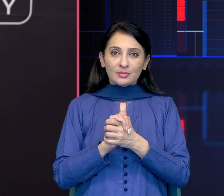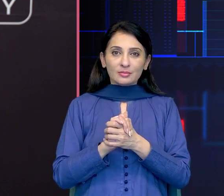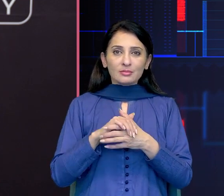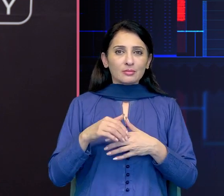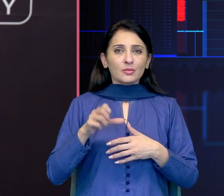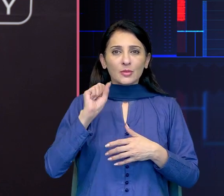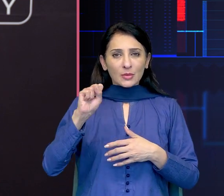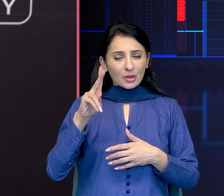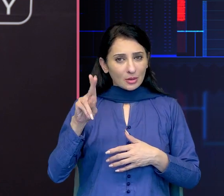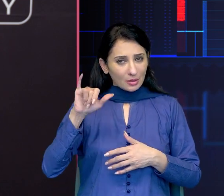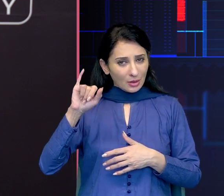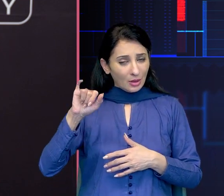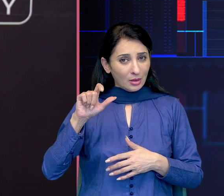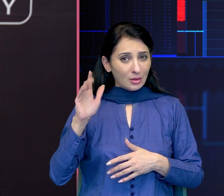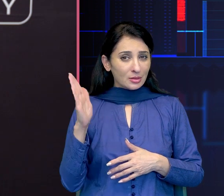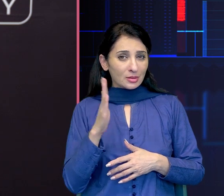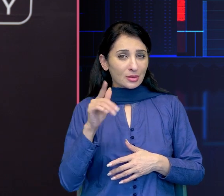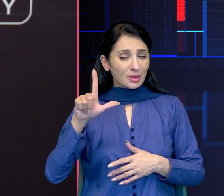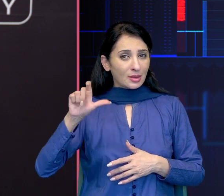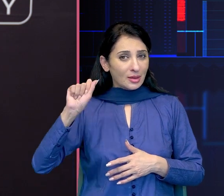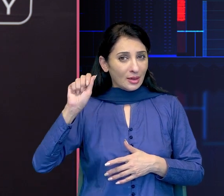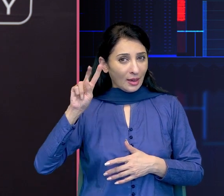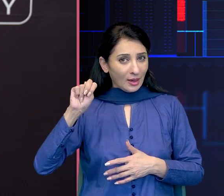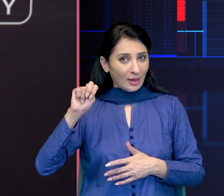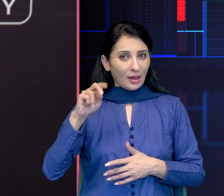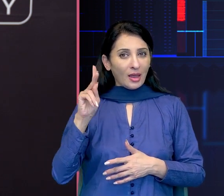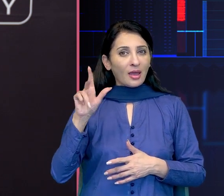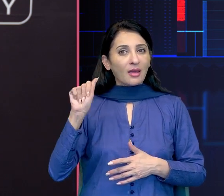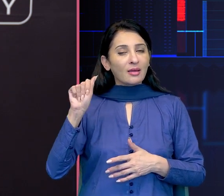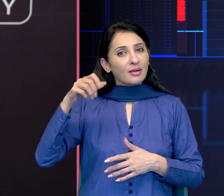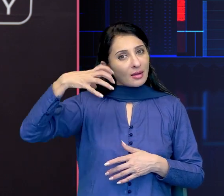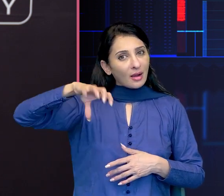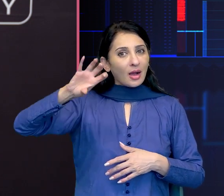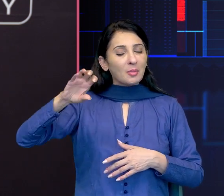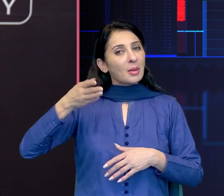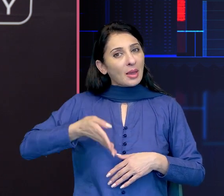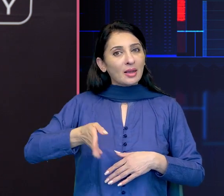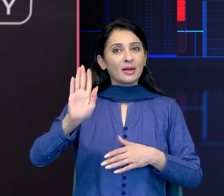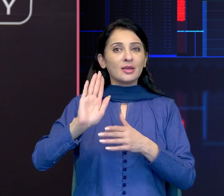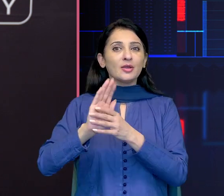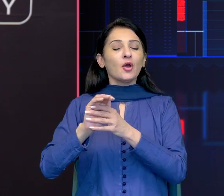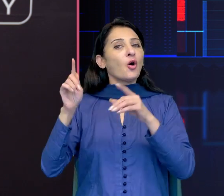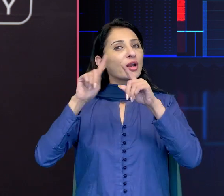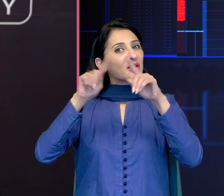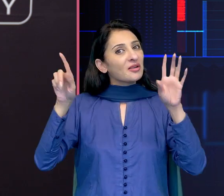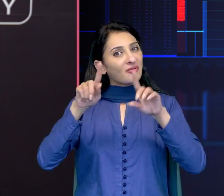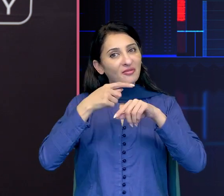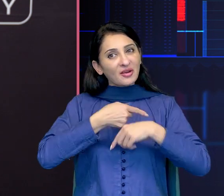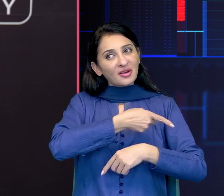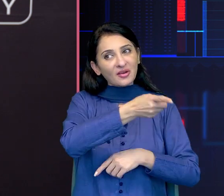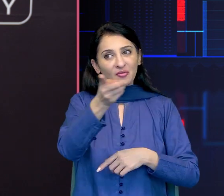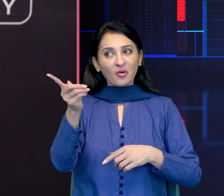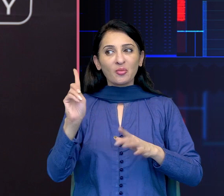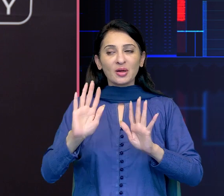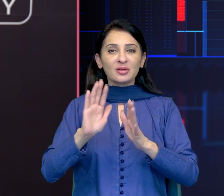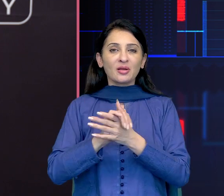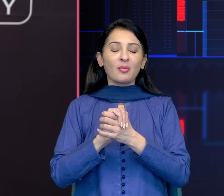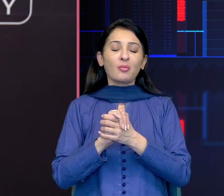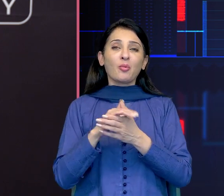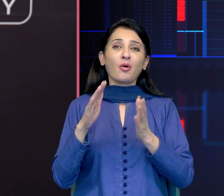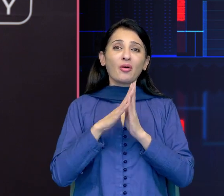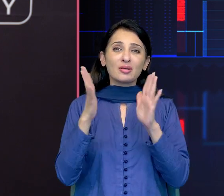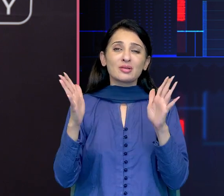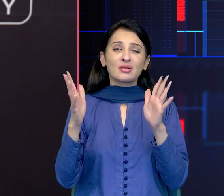better. I can place it in a better way. I can analyze it. And then,